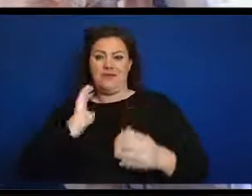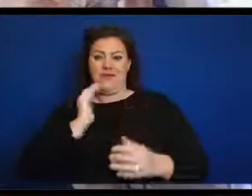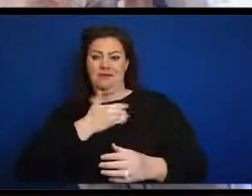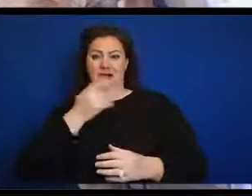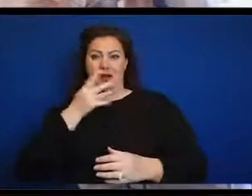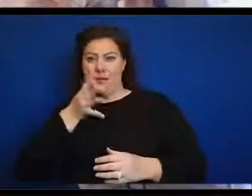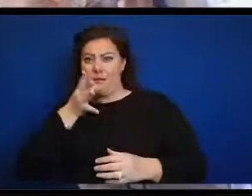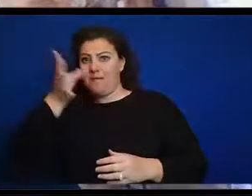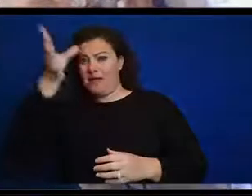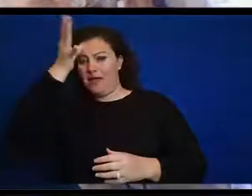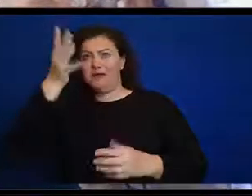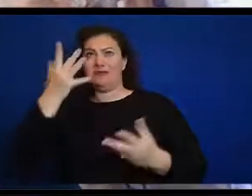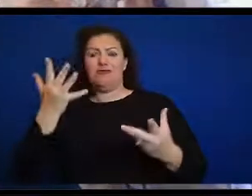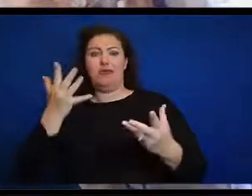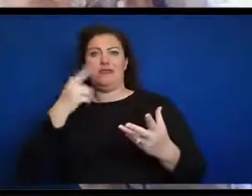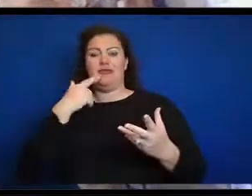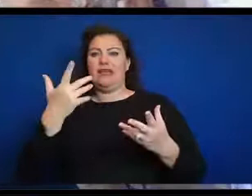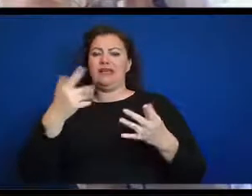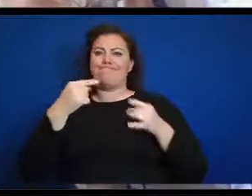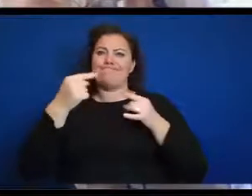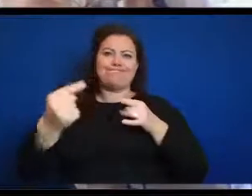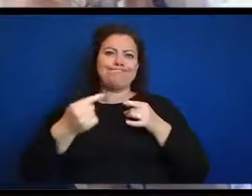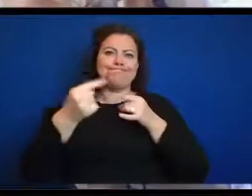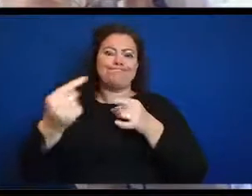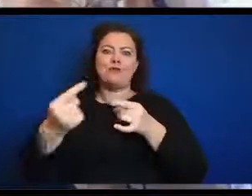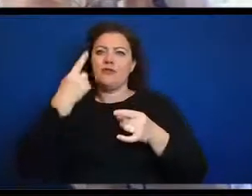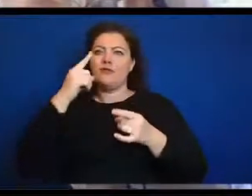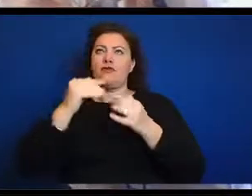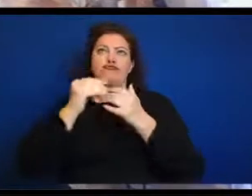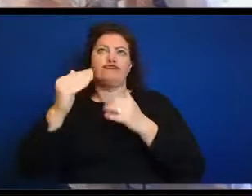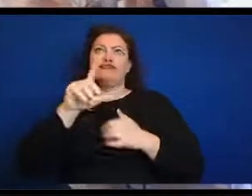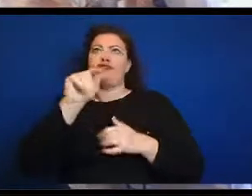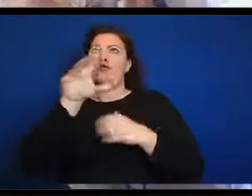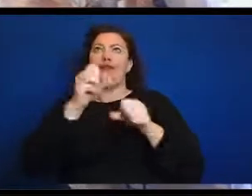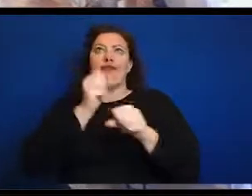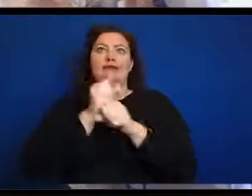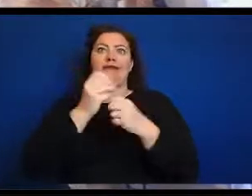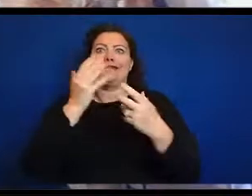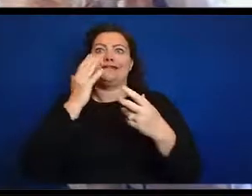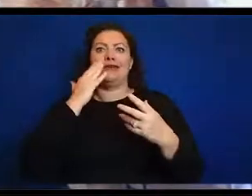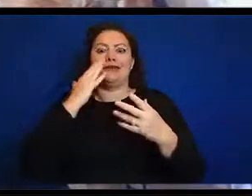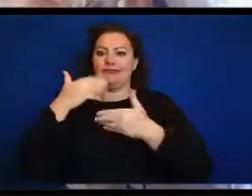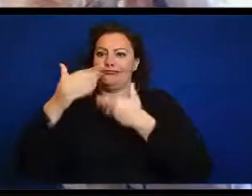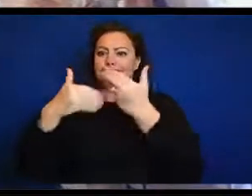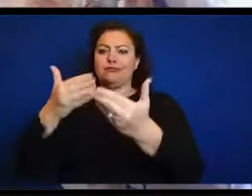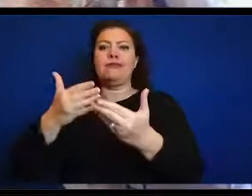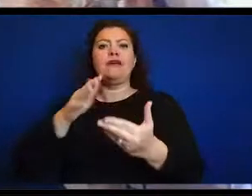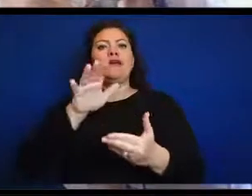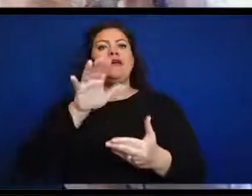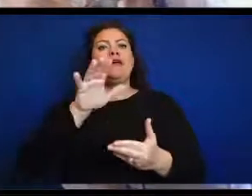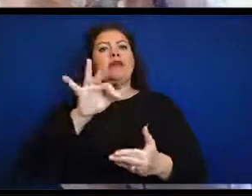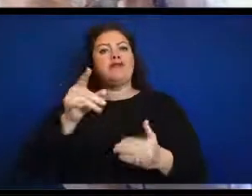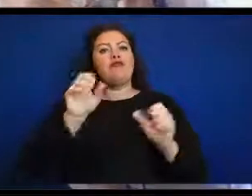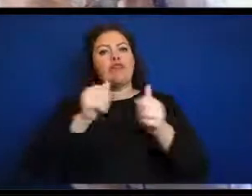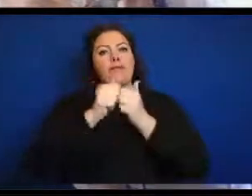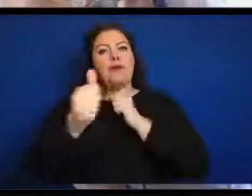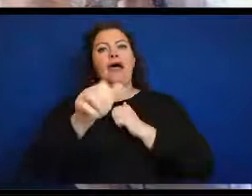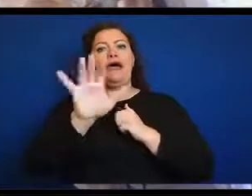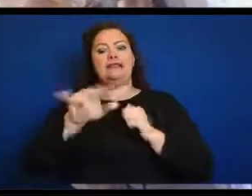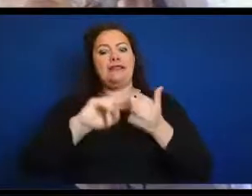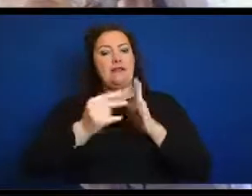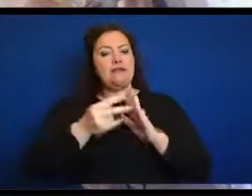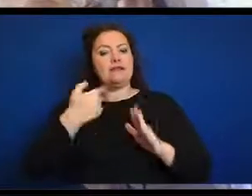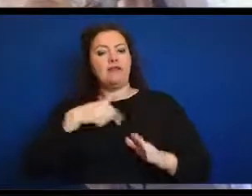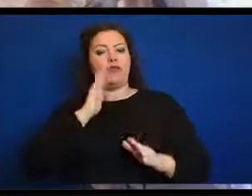two. And it would mean we finally will have a timeline for when we can expect to see more stable clothing storage units on the